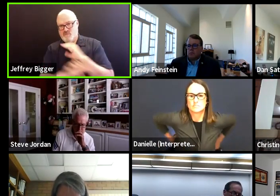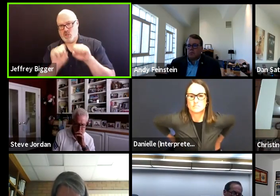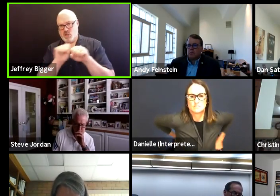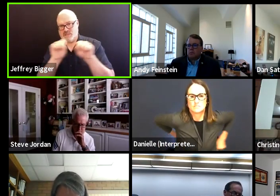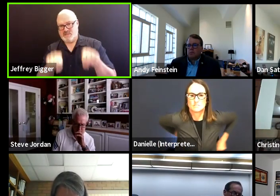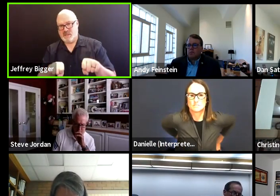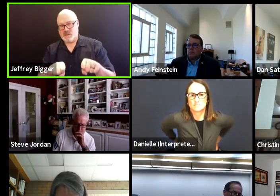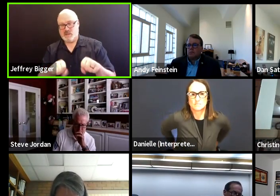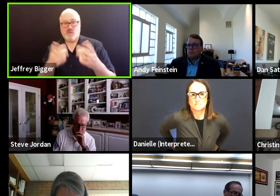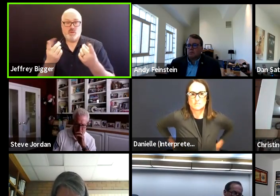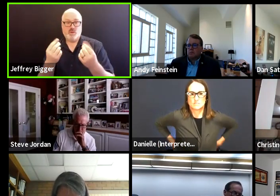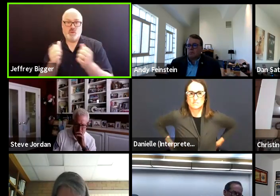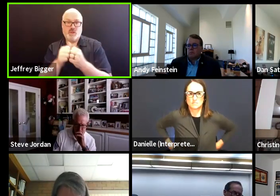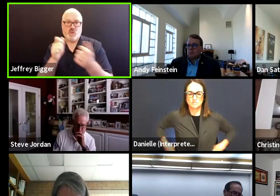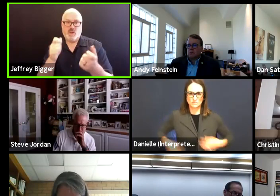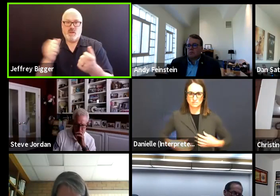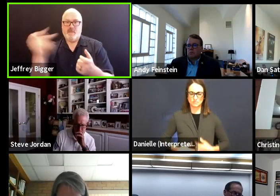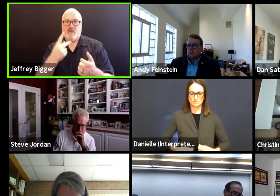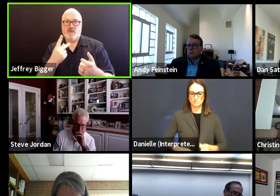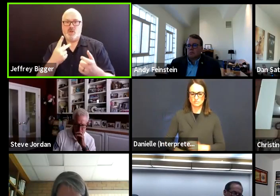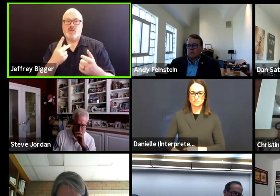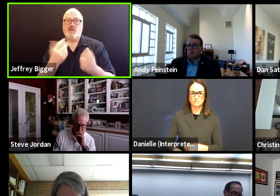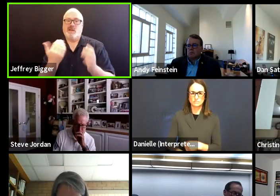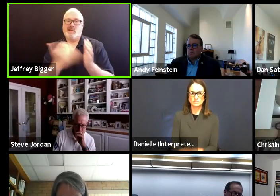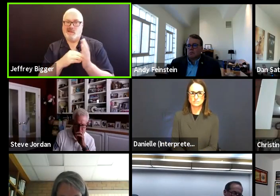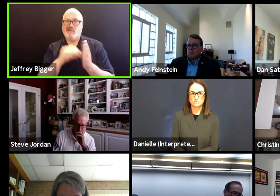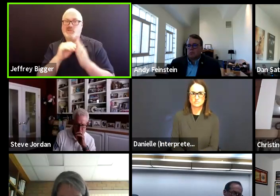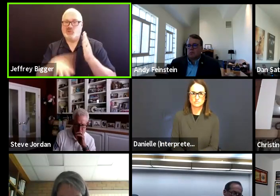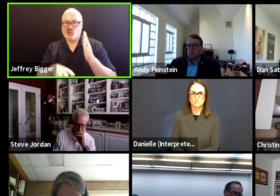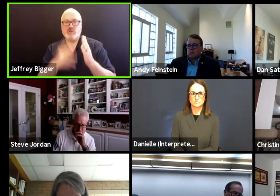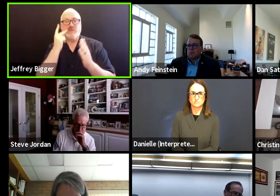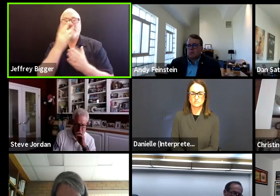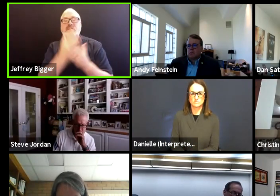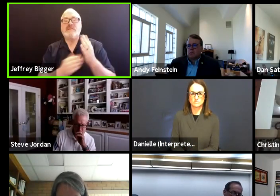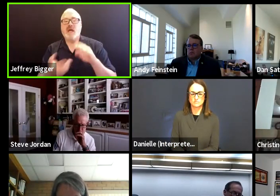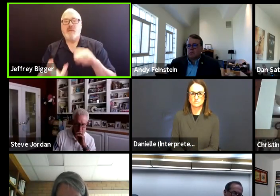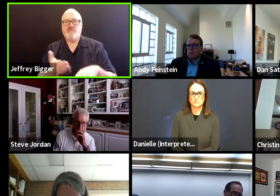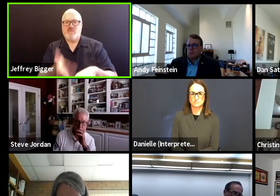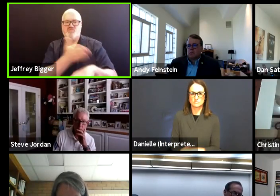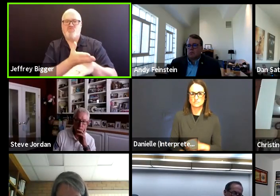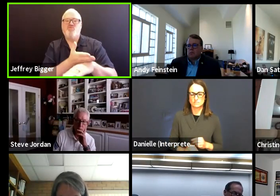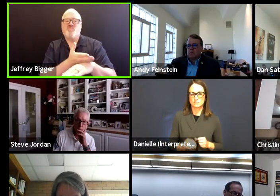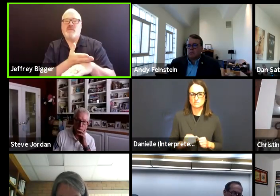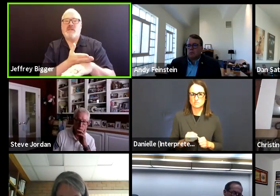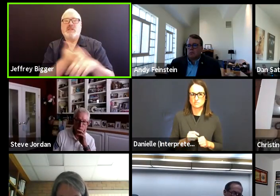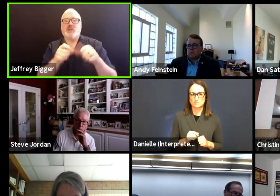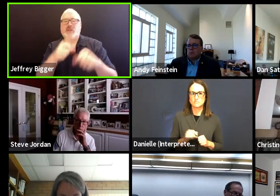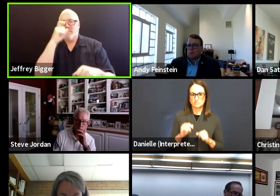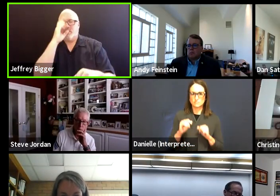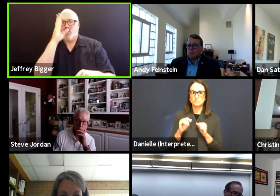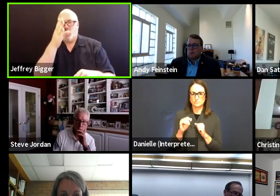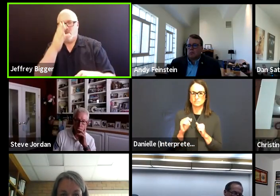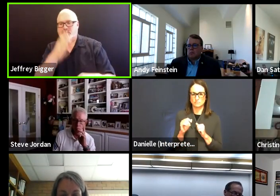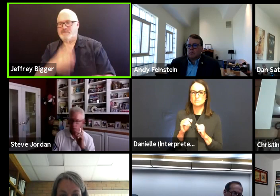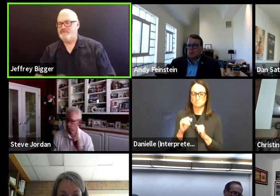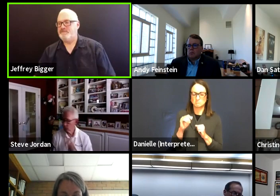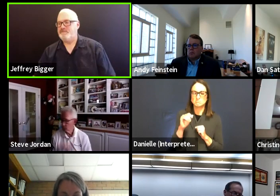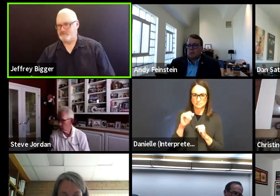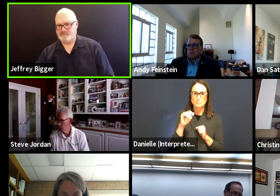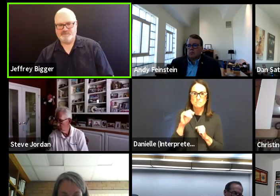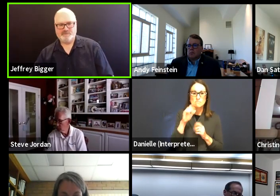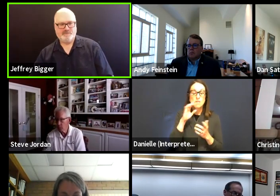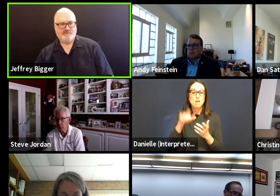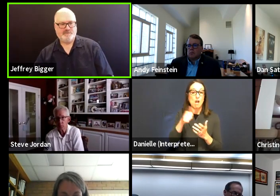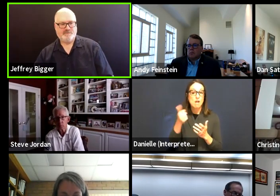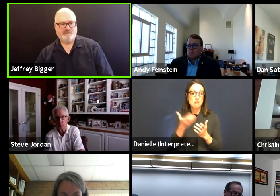what we're doing with returning students, that we will see some improvement over the course of the summer. And then another thing that